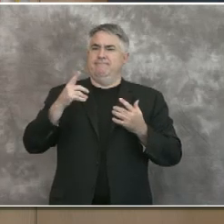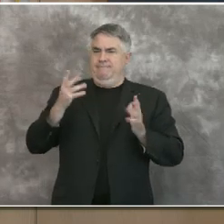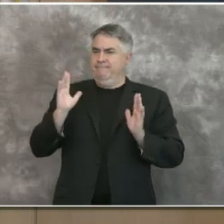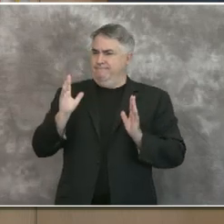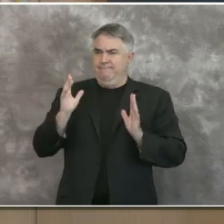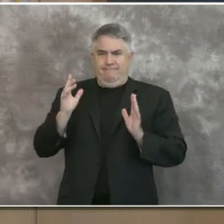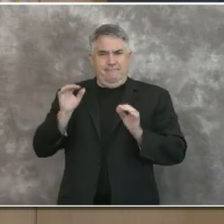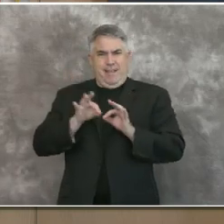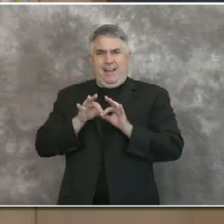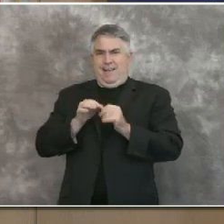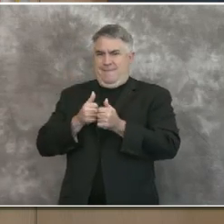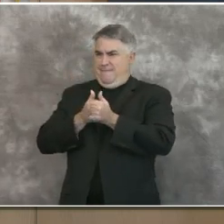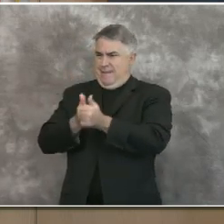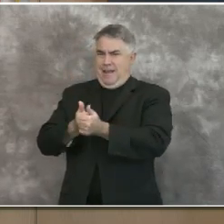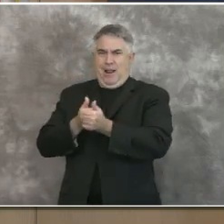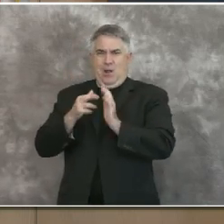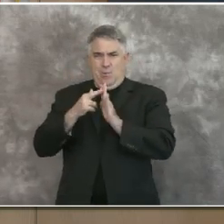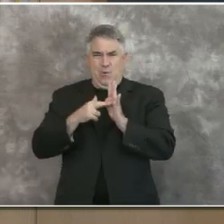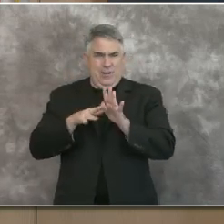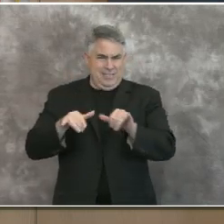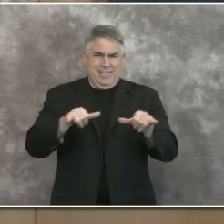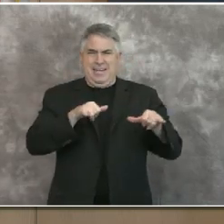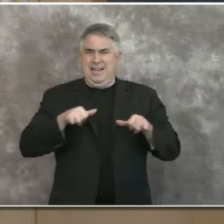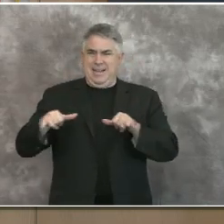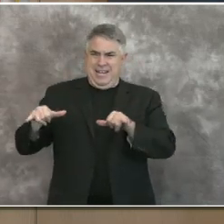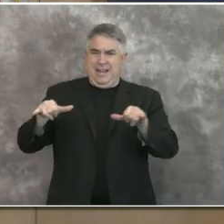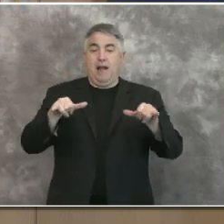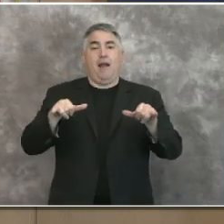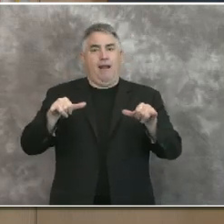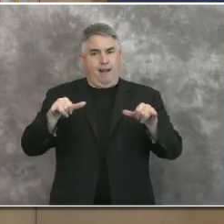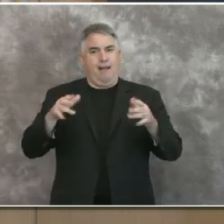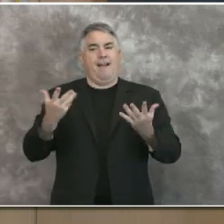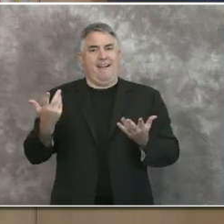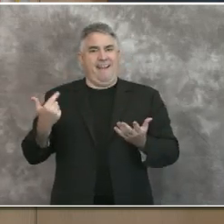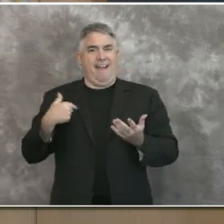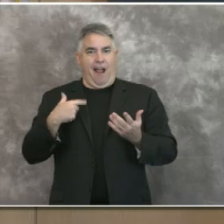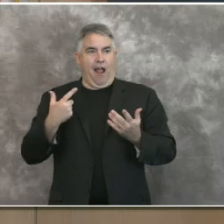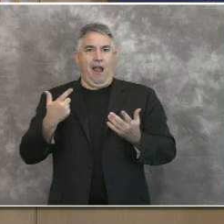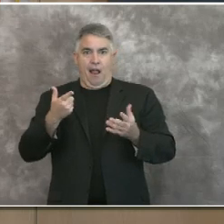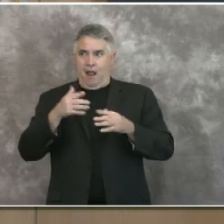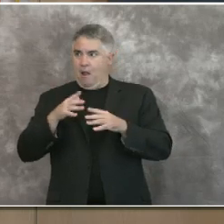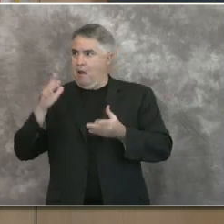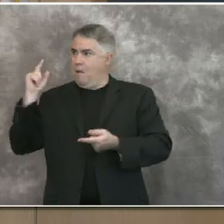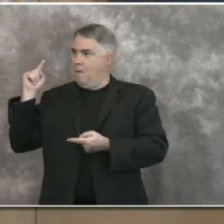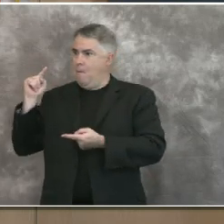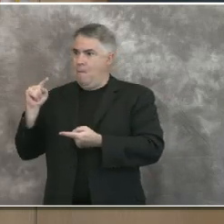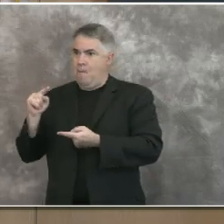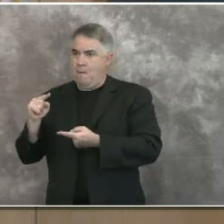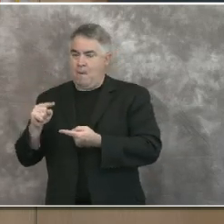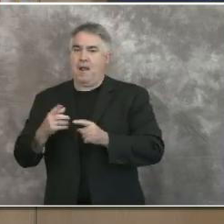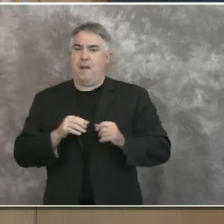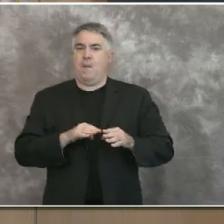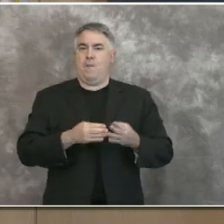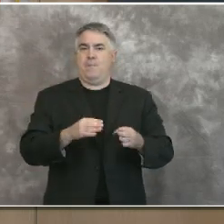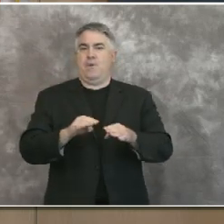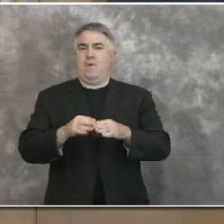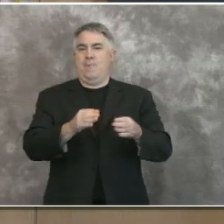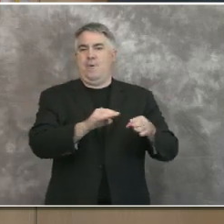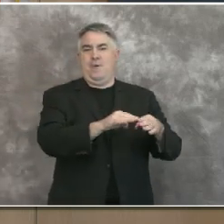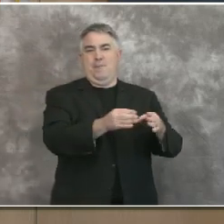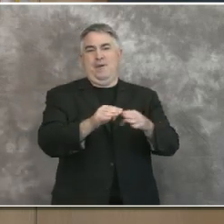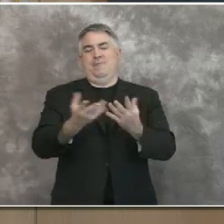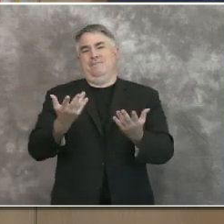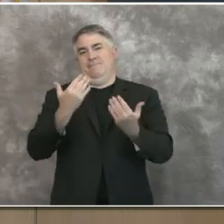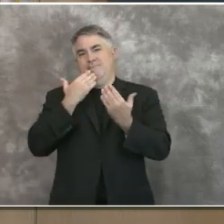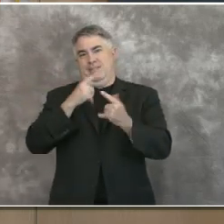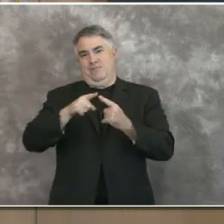San Diegans has allowed us to keep our case numbers and our important metrics trending downward. We're not